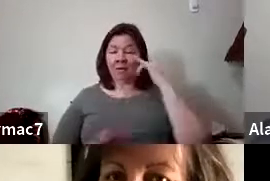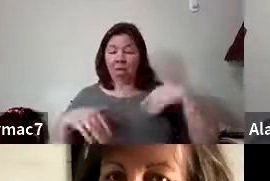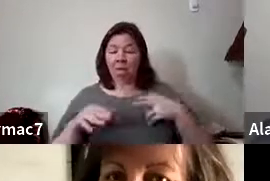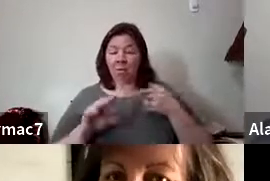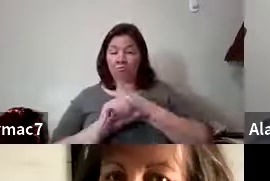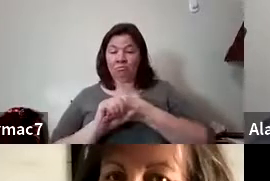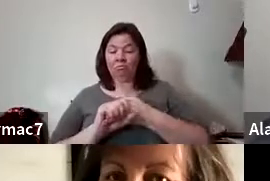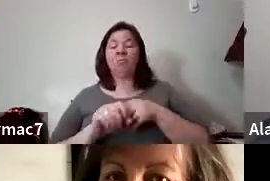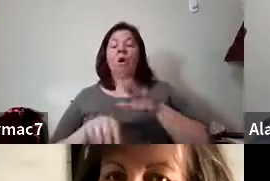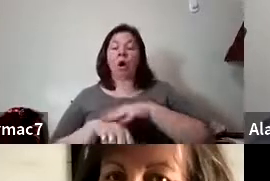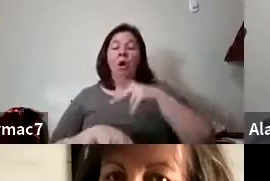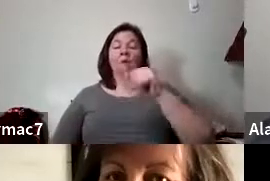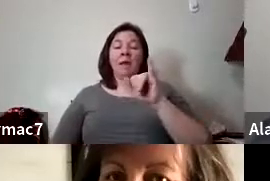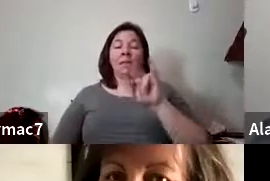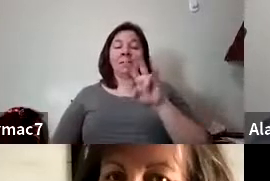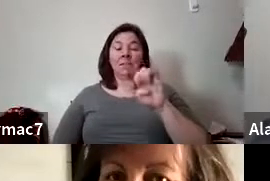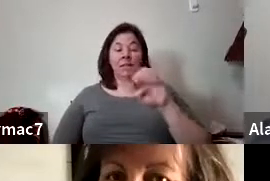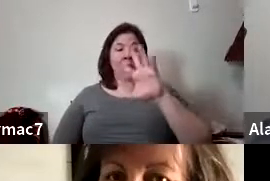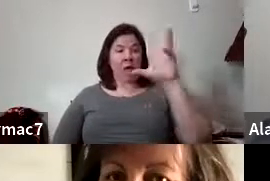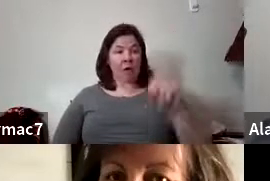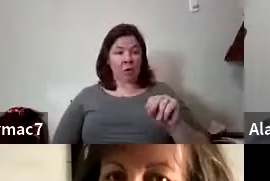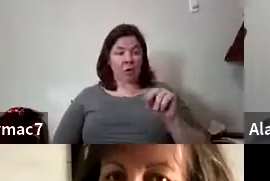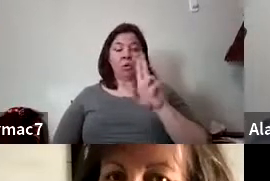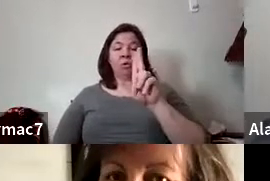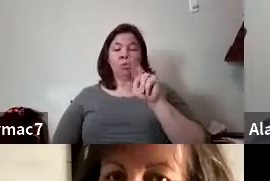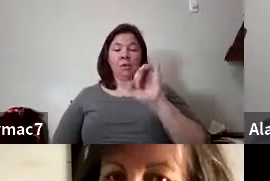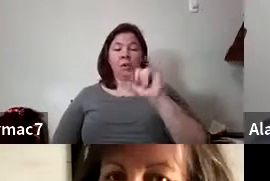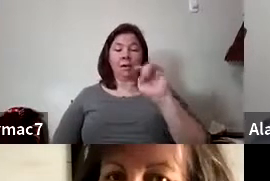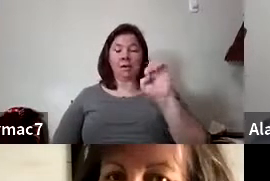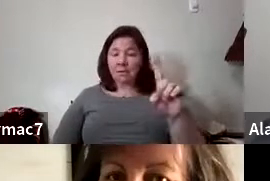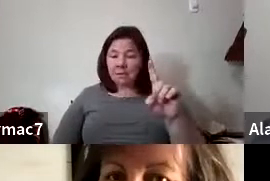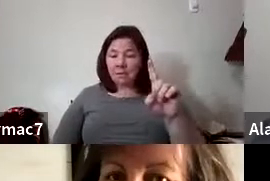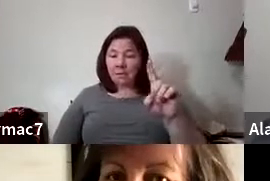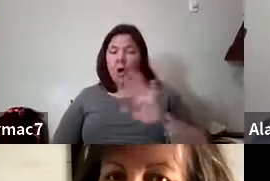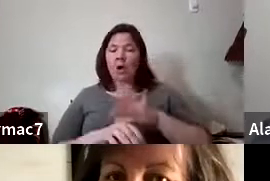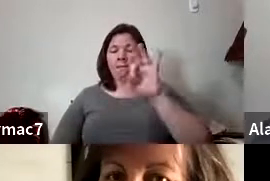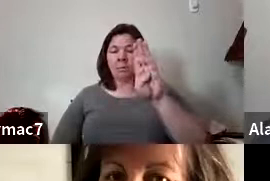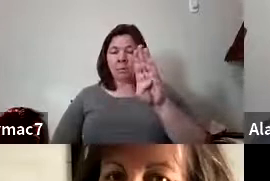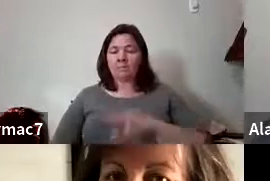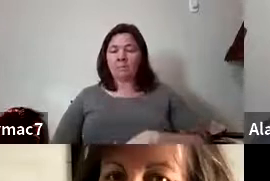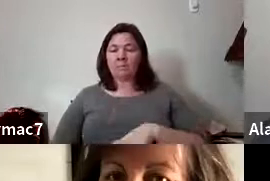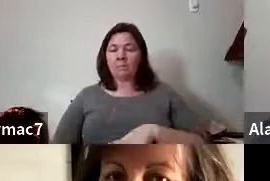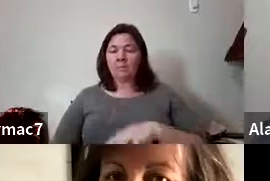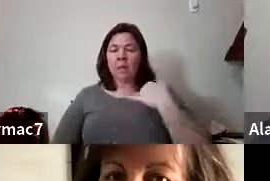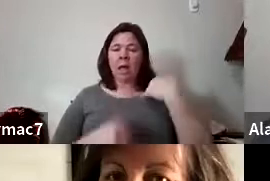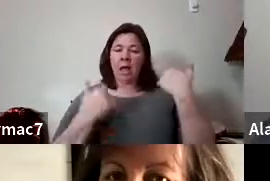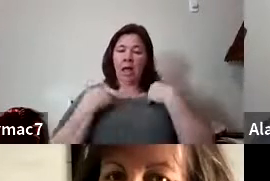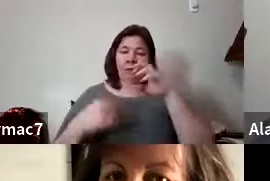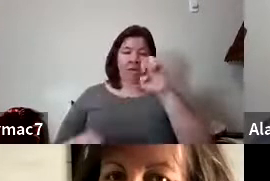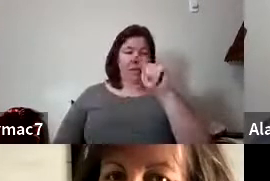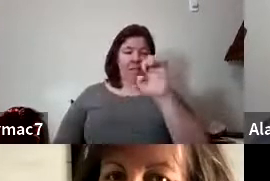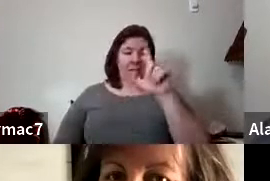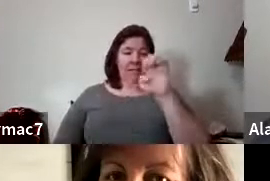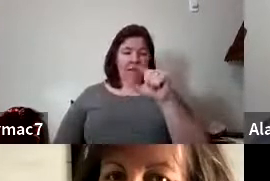called ONPASSIVE Africa United, and that is on Facebook. I've also got a Telegram group, but